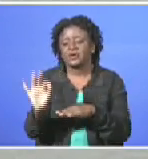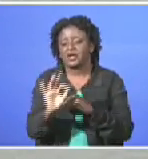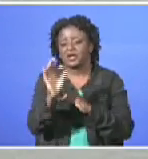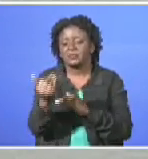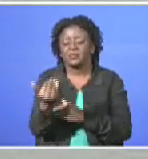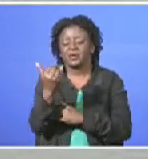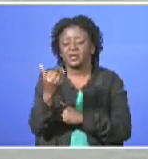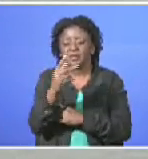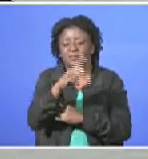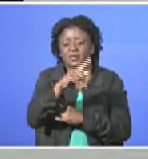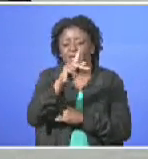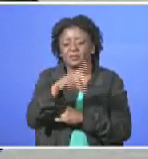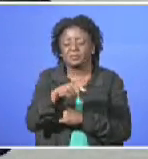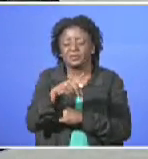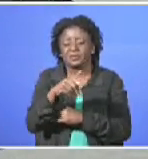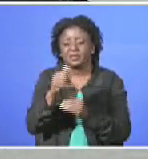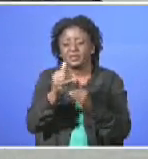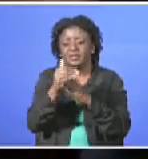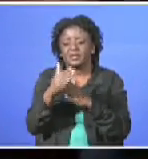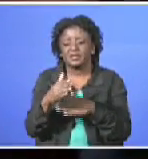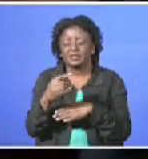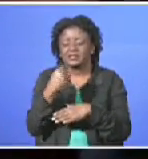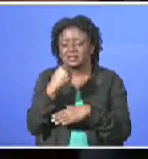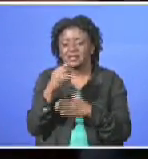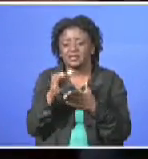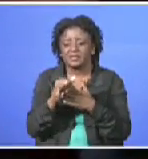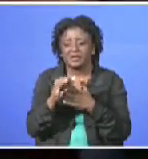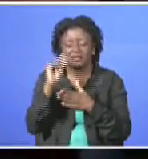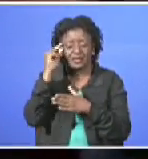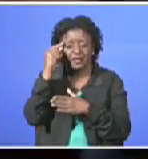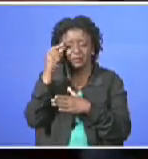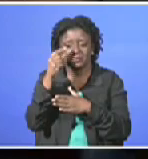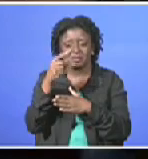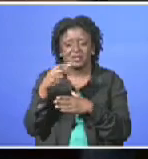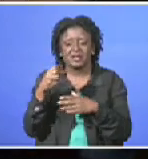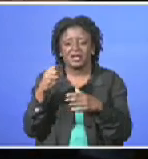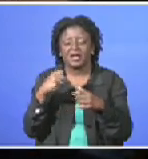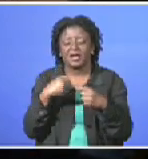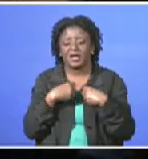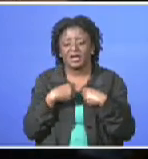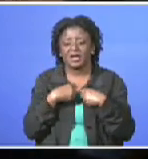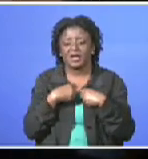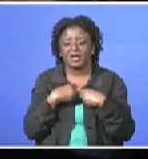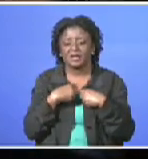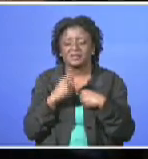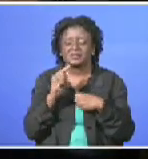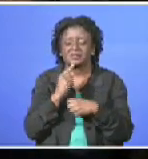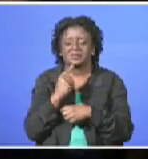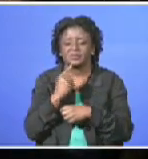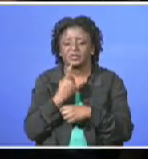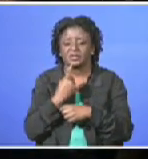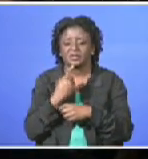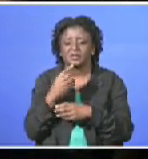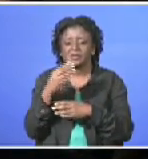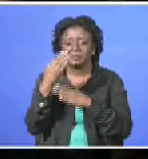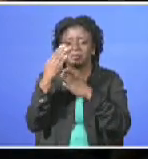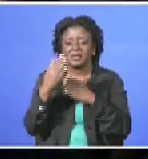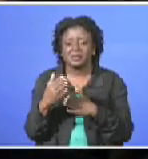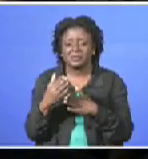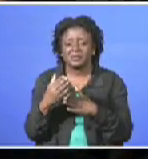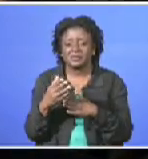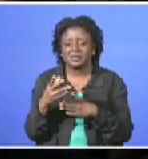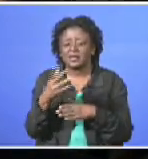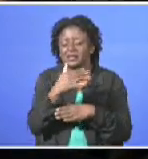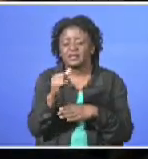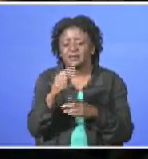Davis charged that government had let the Bahamians down and political dithering led to the failure to meet the deadline, as the FAA mandate